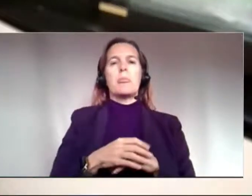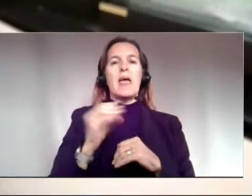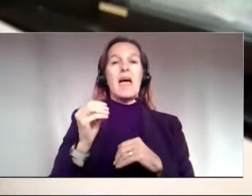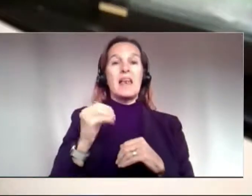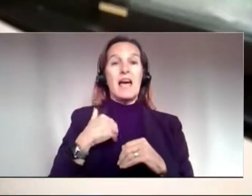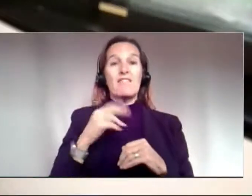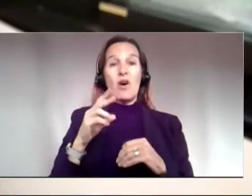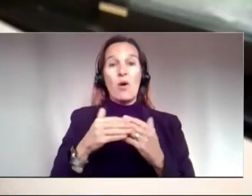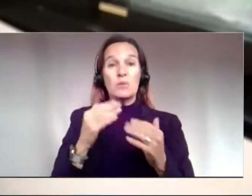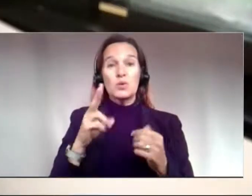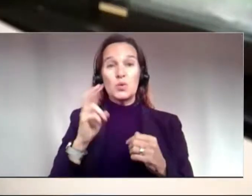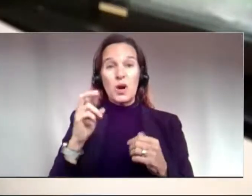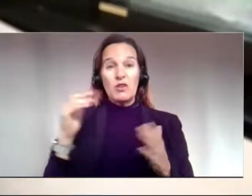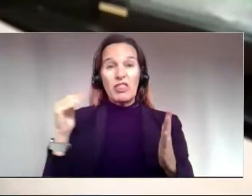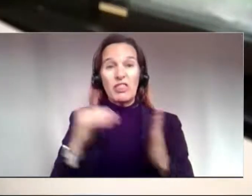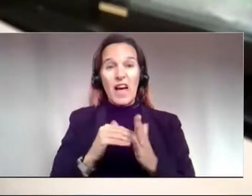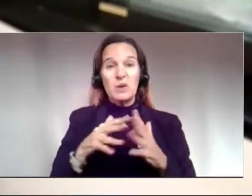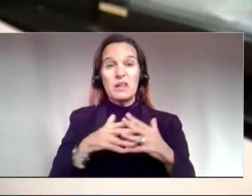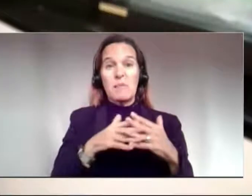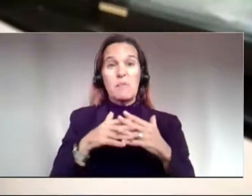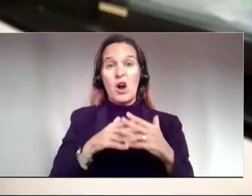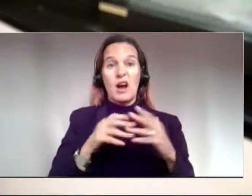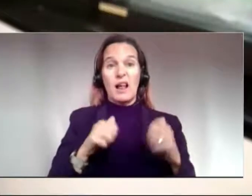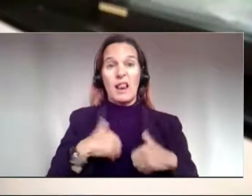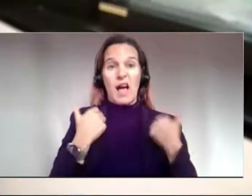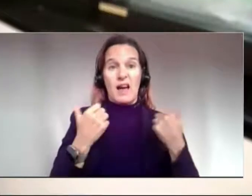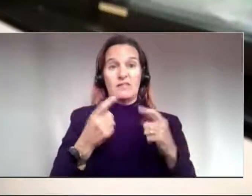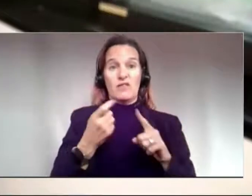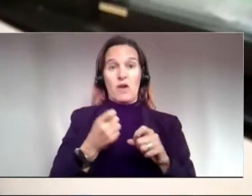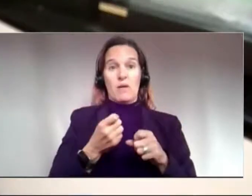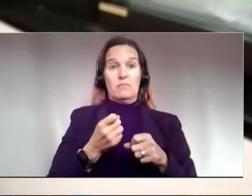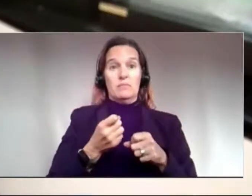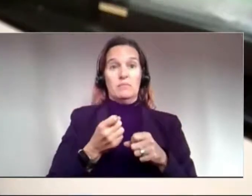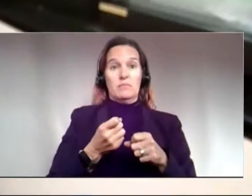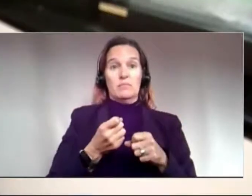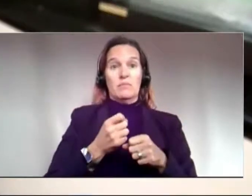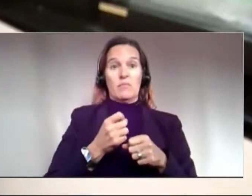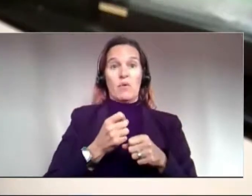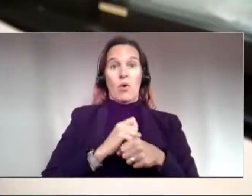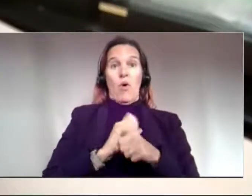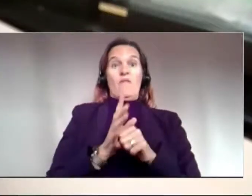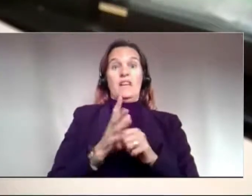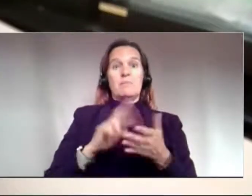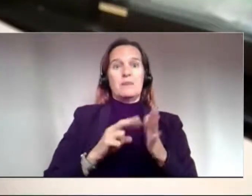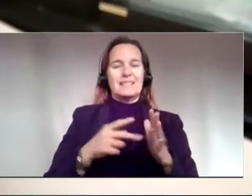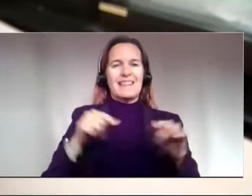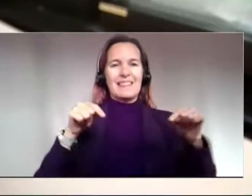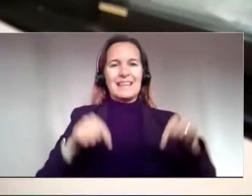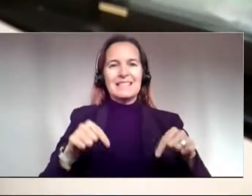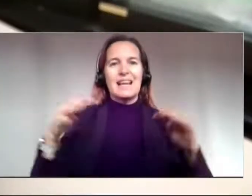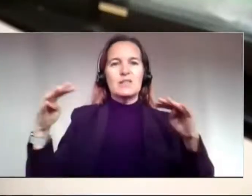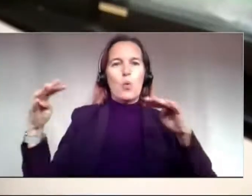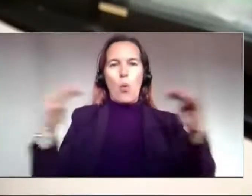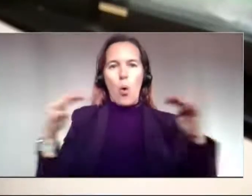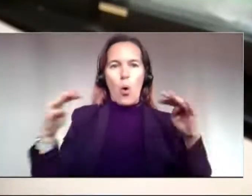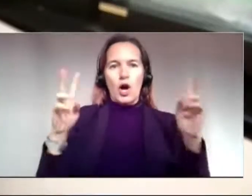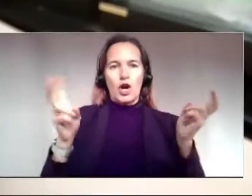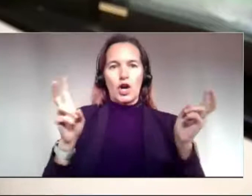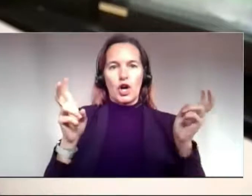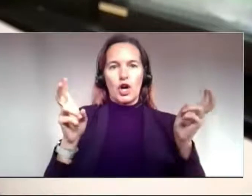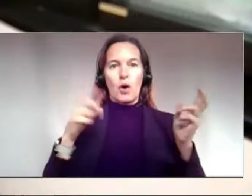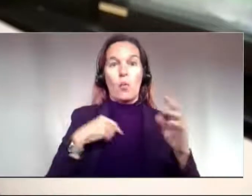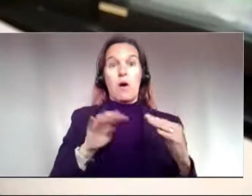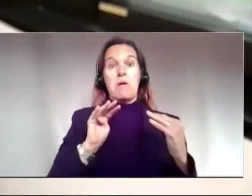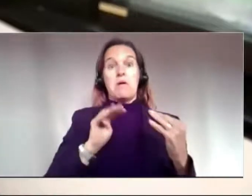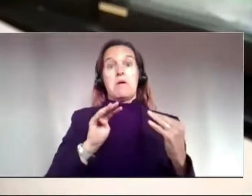200,000 American lives. So this is a war. This is a war against a virus. And our weapons at this